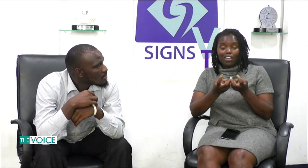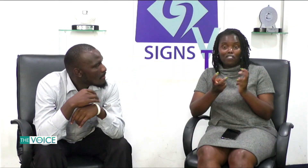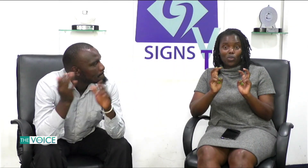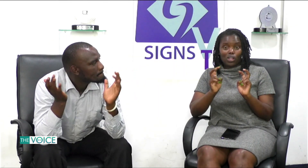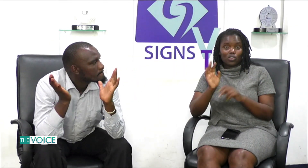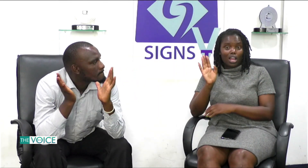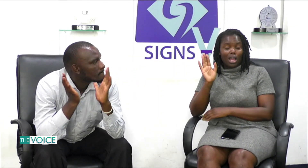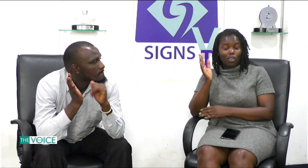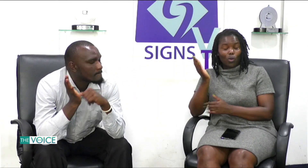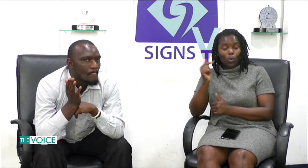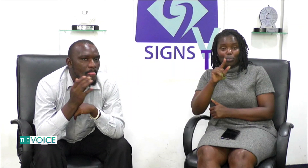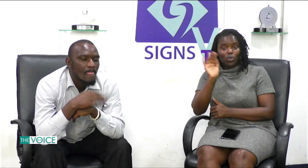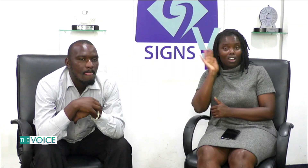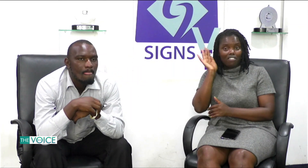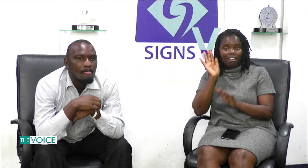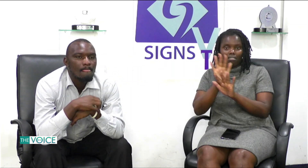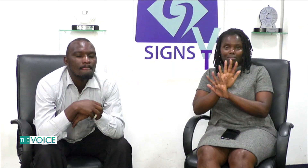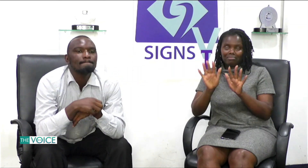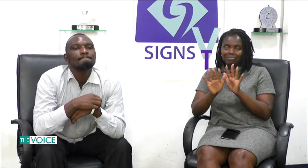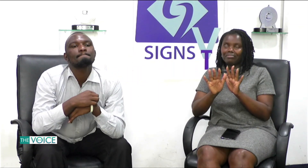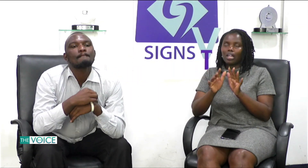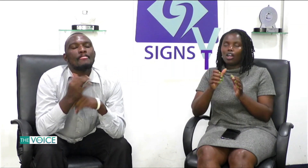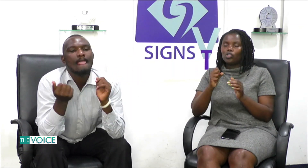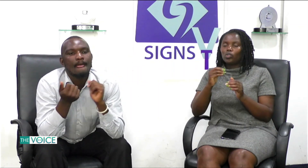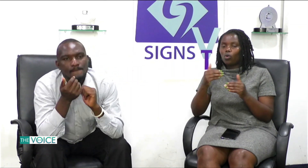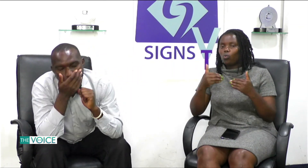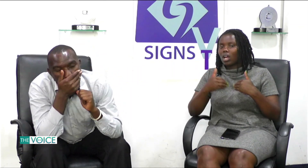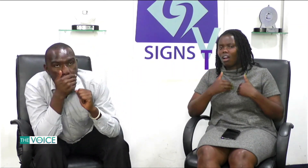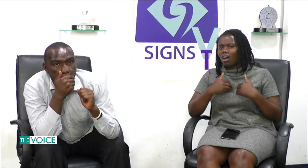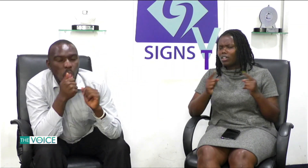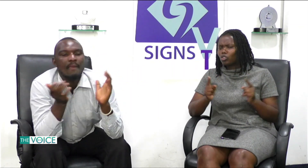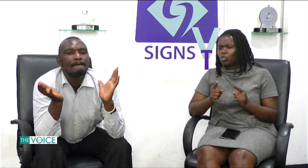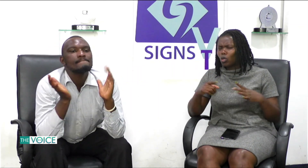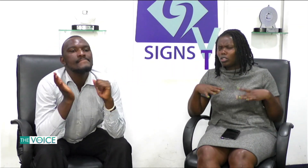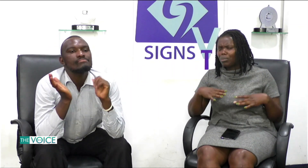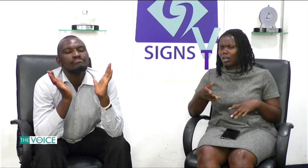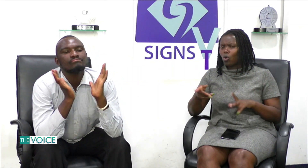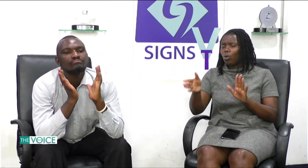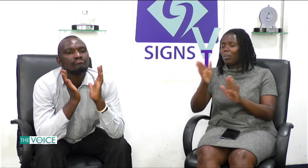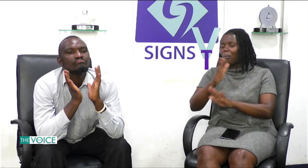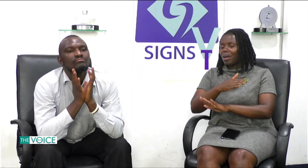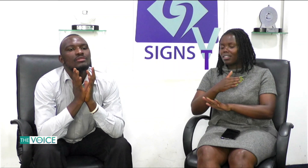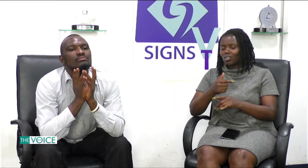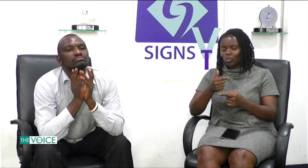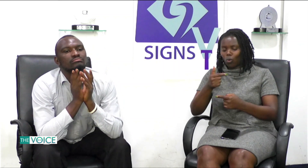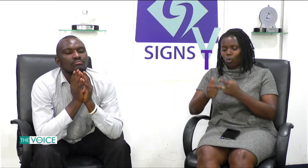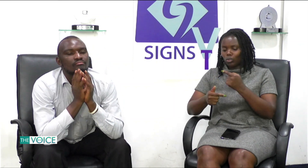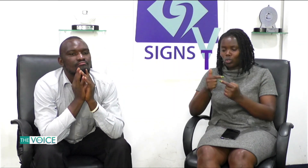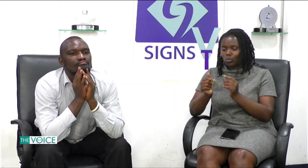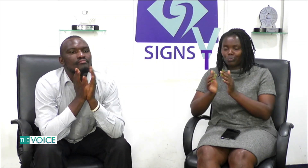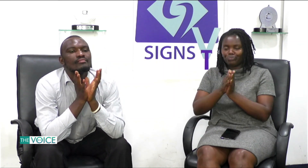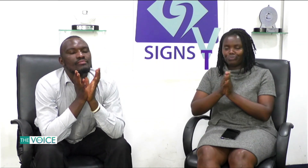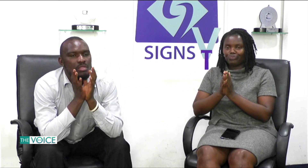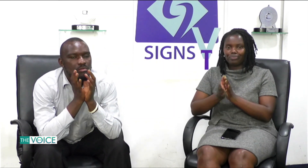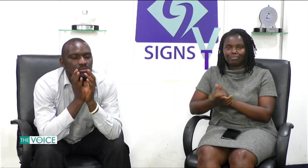Okay. So viewers, I hope that you've had everything. So let's have a short break,